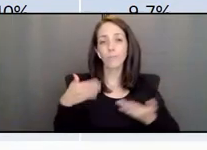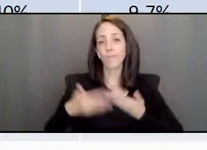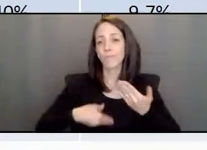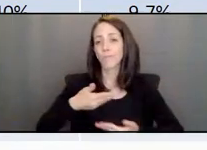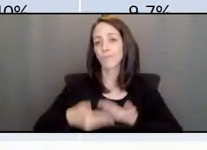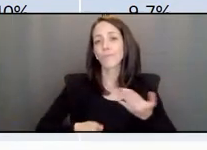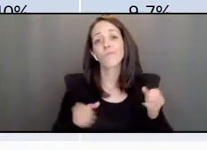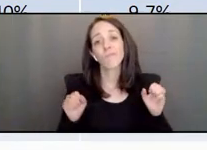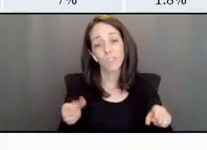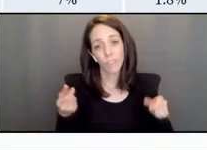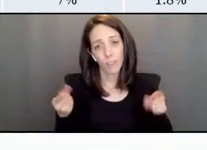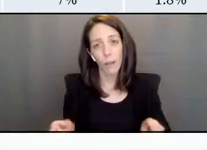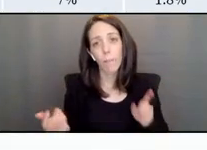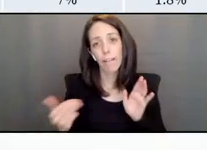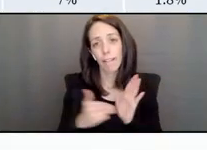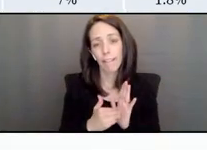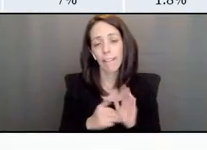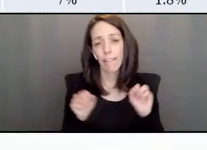please.